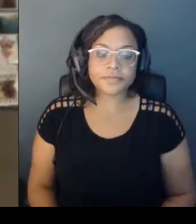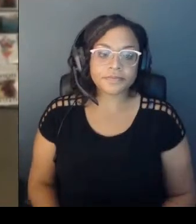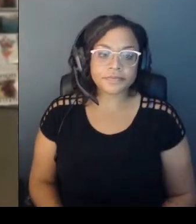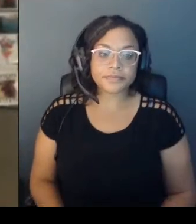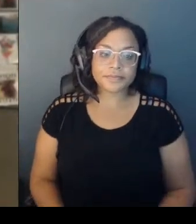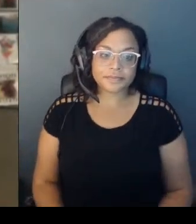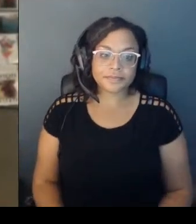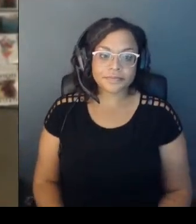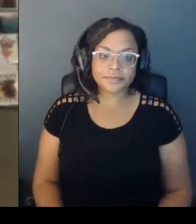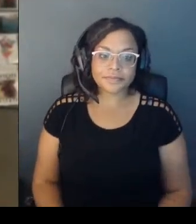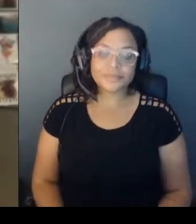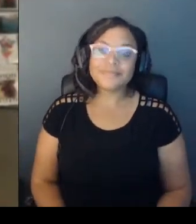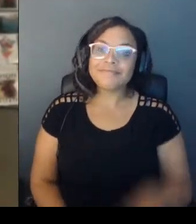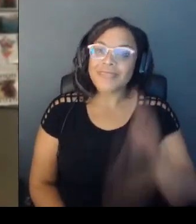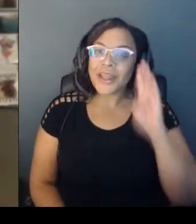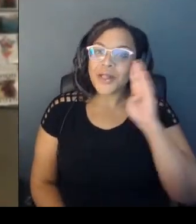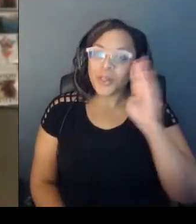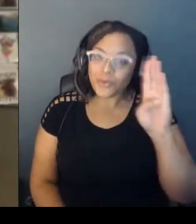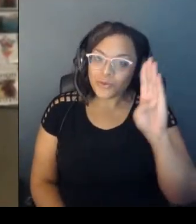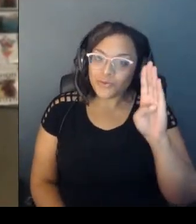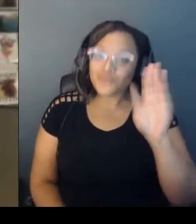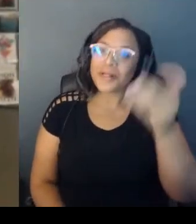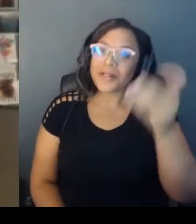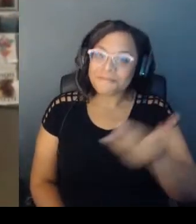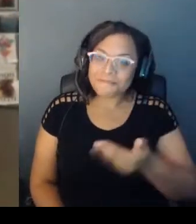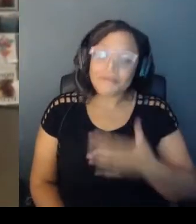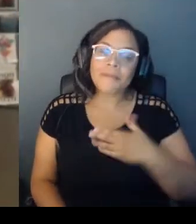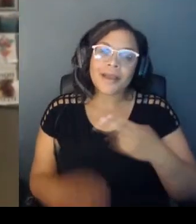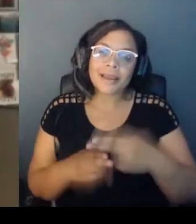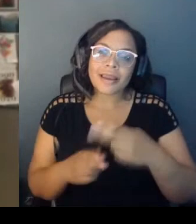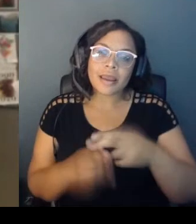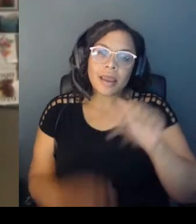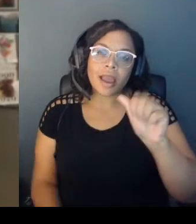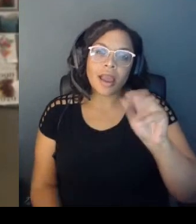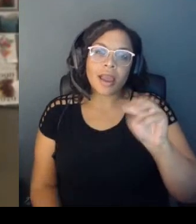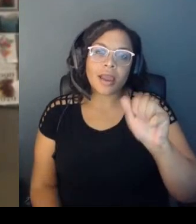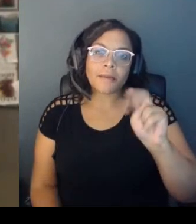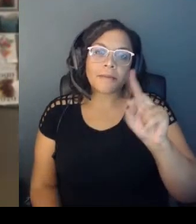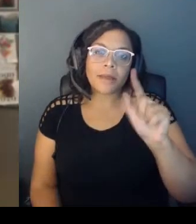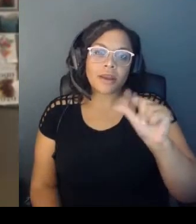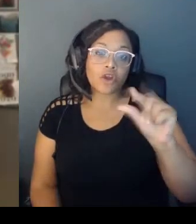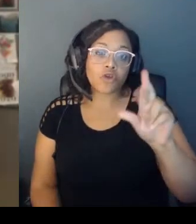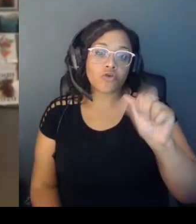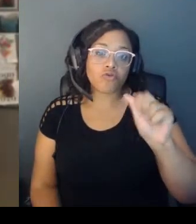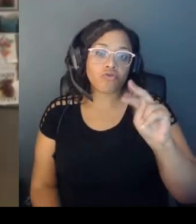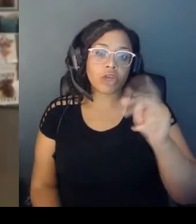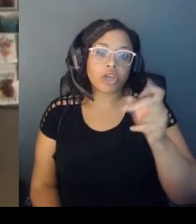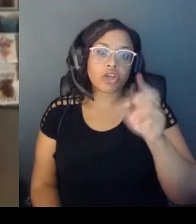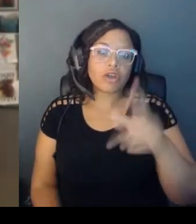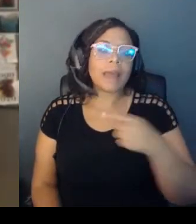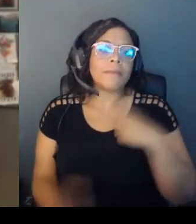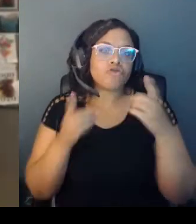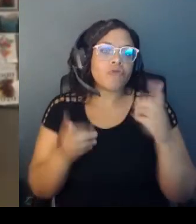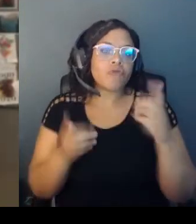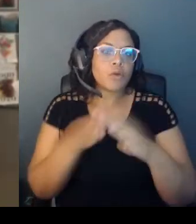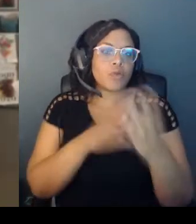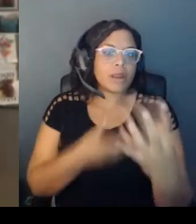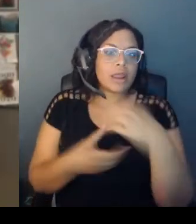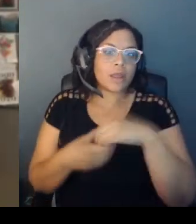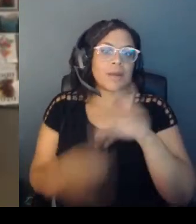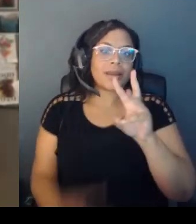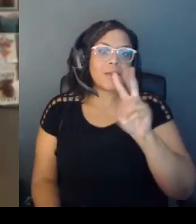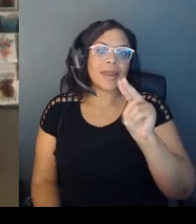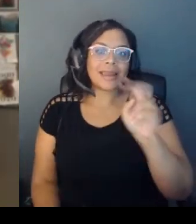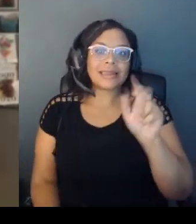Hello and welcome. My name is Amanda Granger. I'm the Director of Community Engagement at the WNET Group, home of